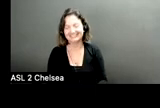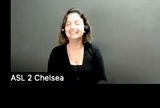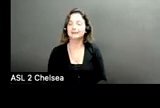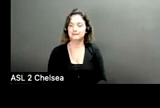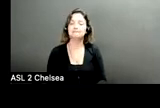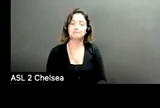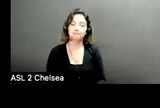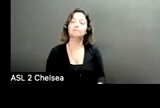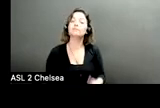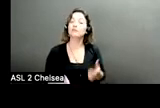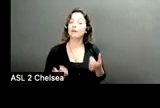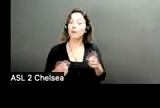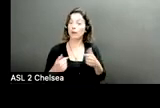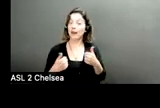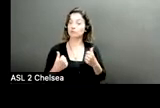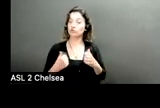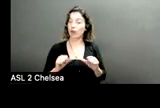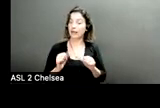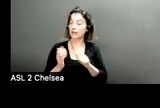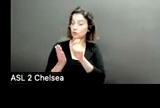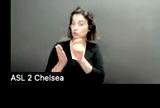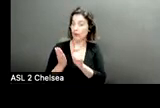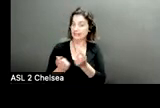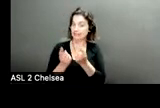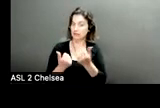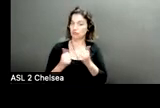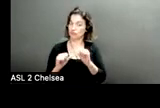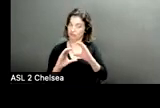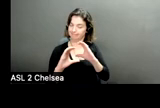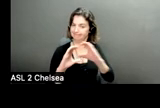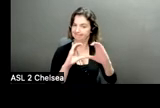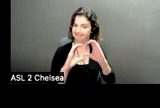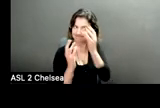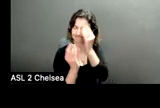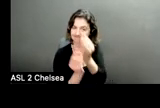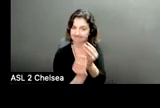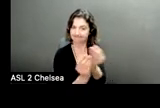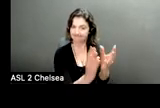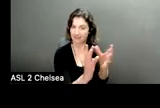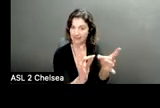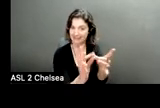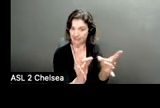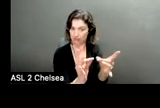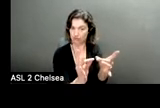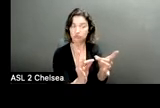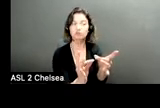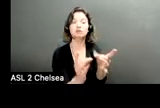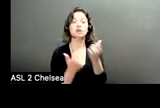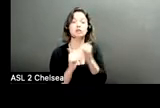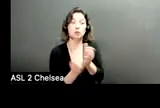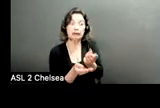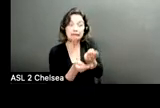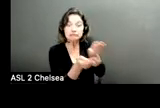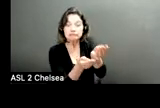to write something that I'm hoping to communicate with somebody who may not hear it